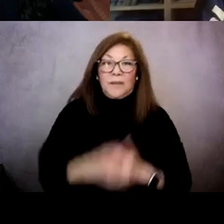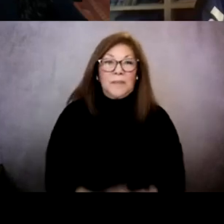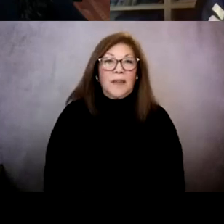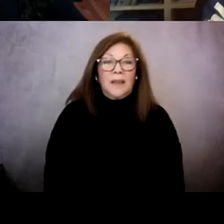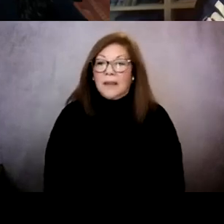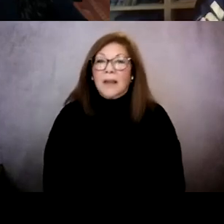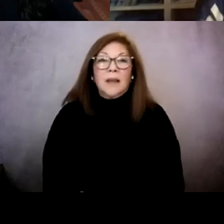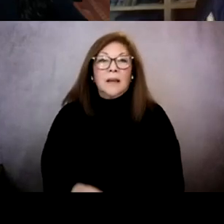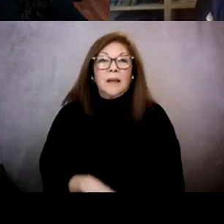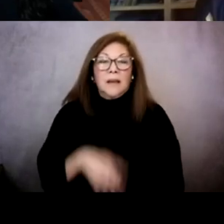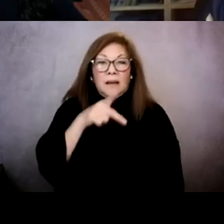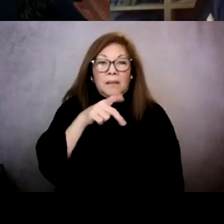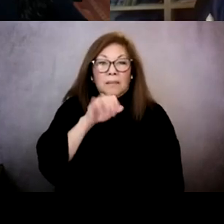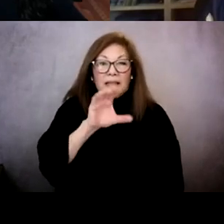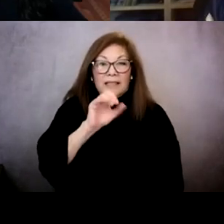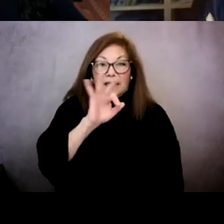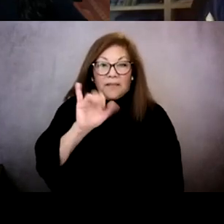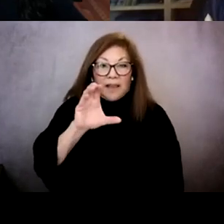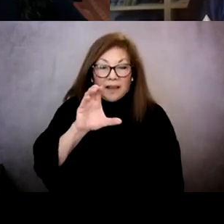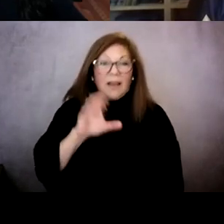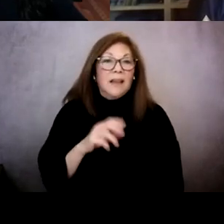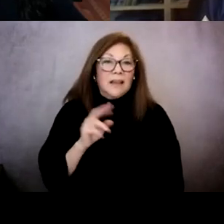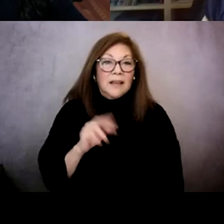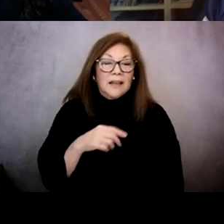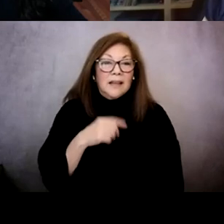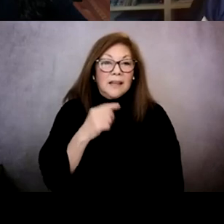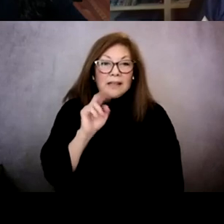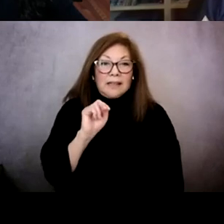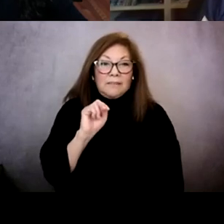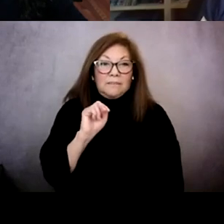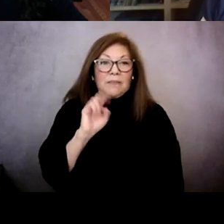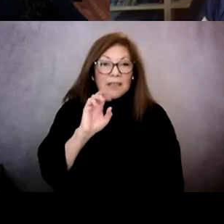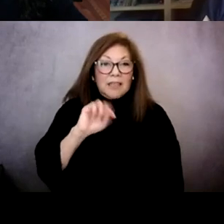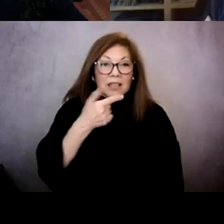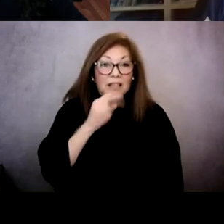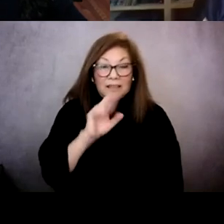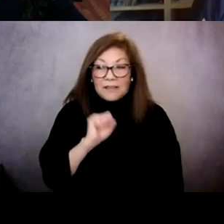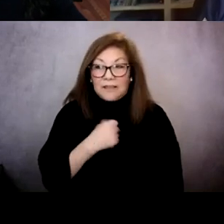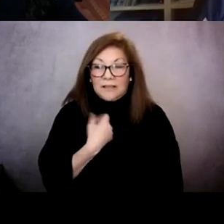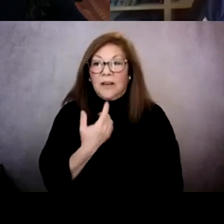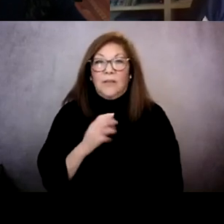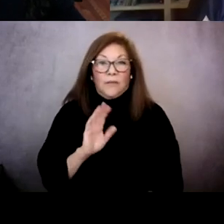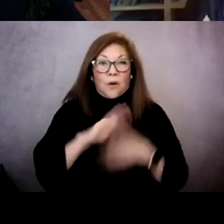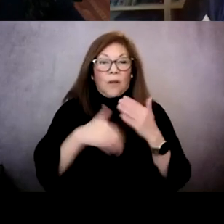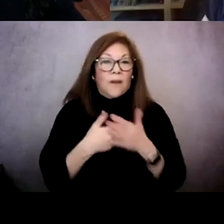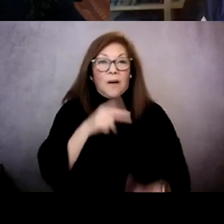Tongues too. Yeah. For our Pacific Islander brothers and sisters and non-binary friends.